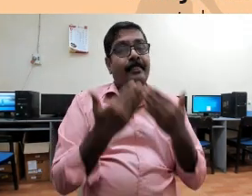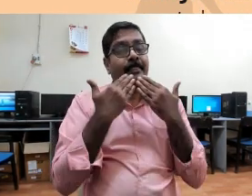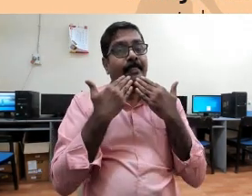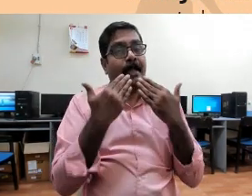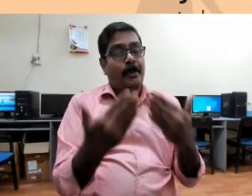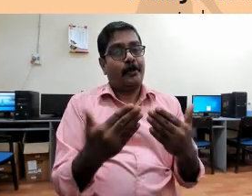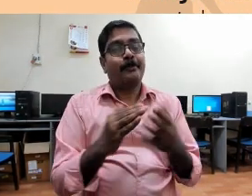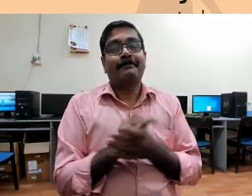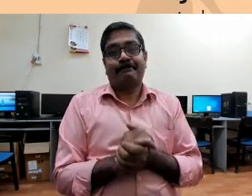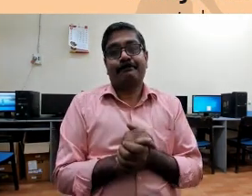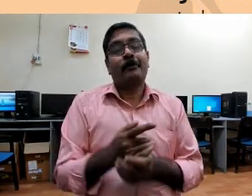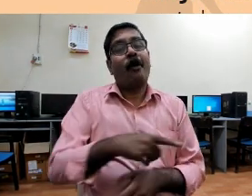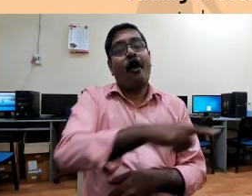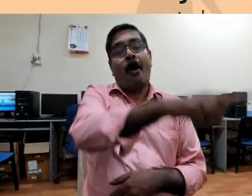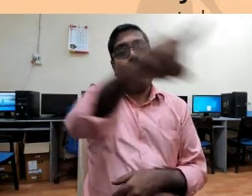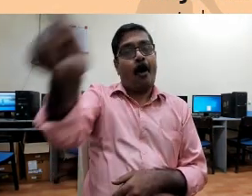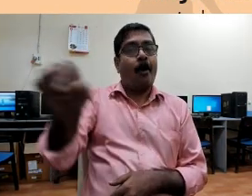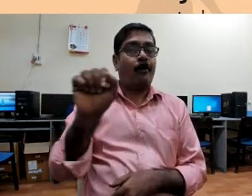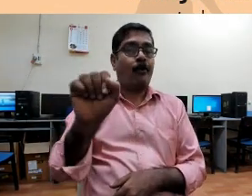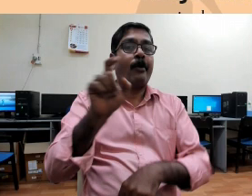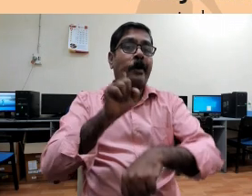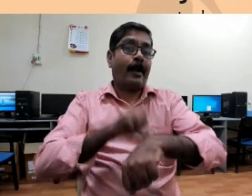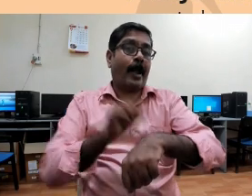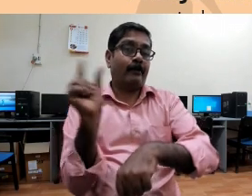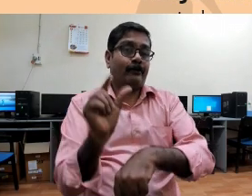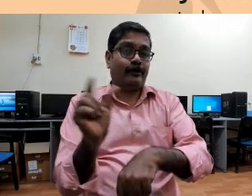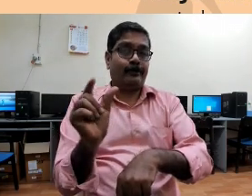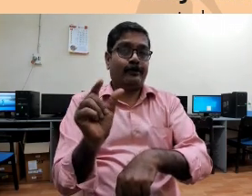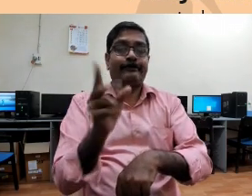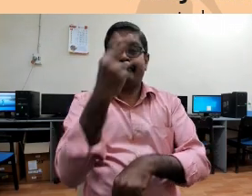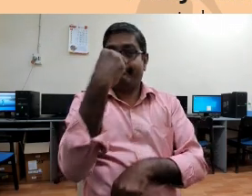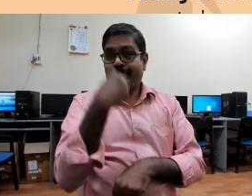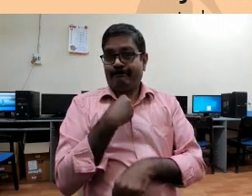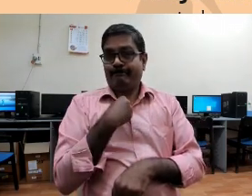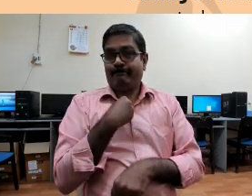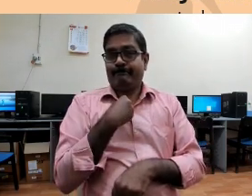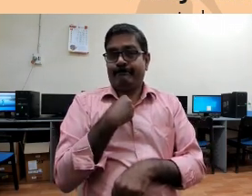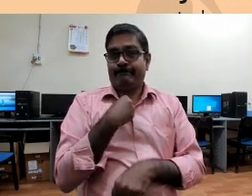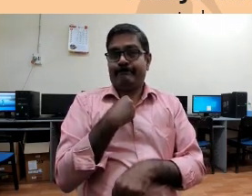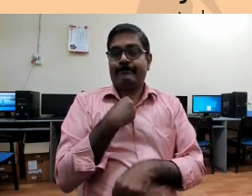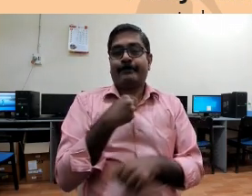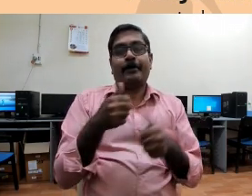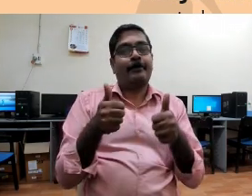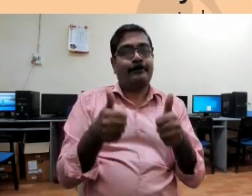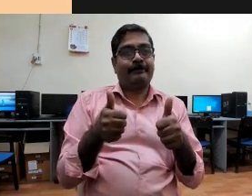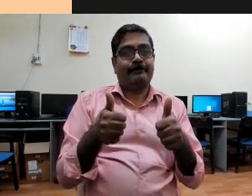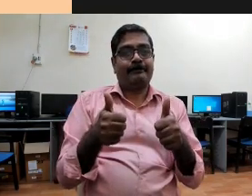salivate. That is spontaneous recovery, that the conditioning is back.